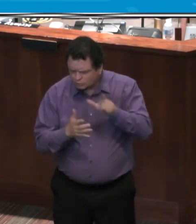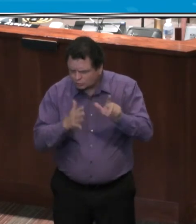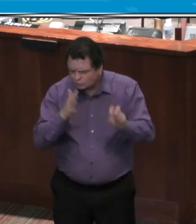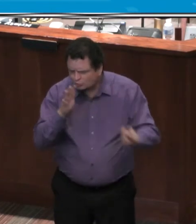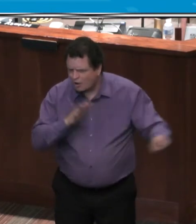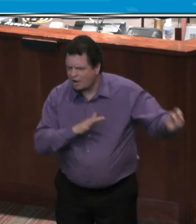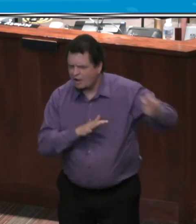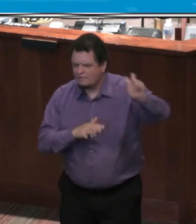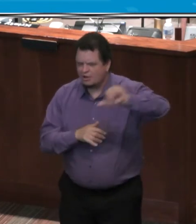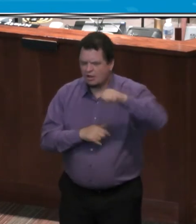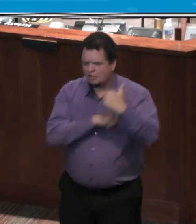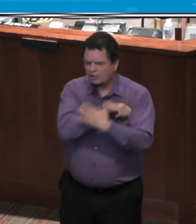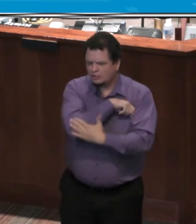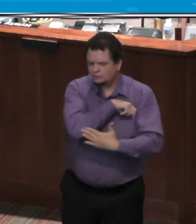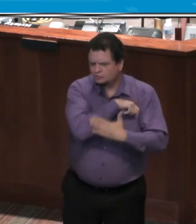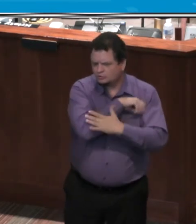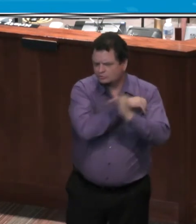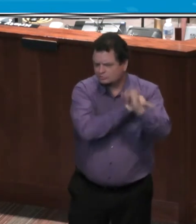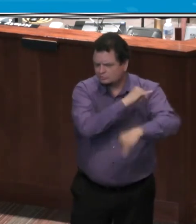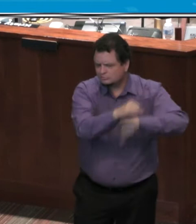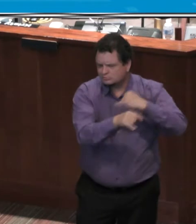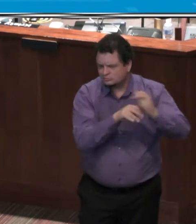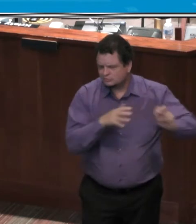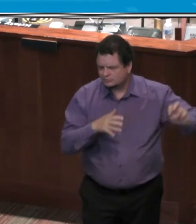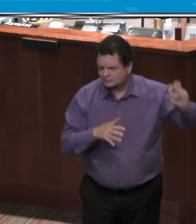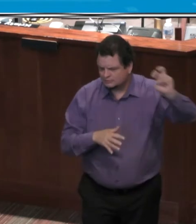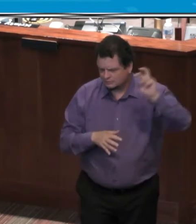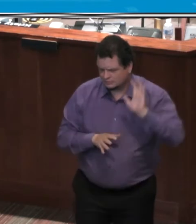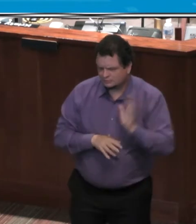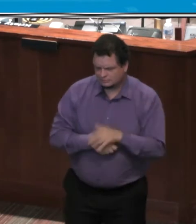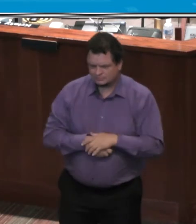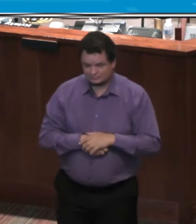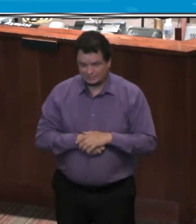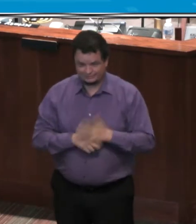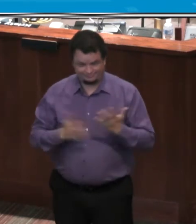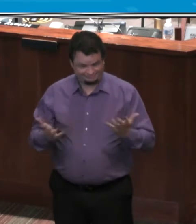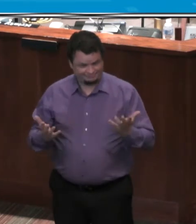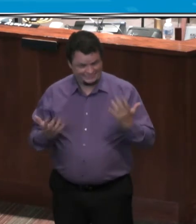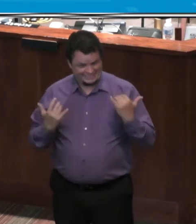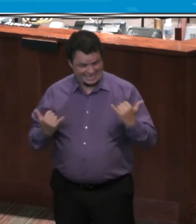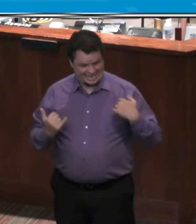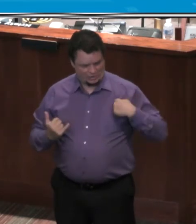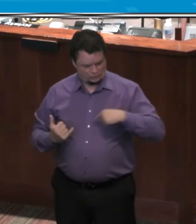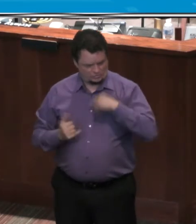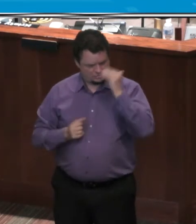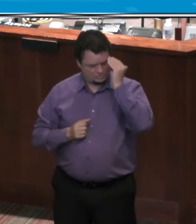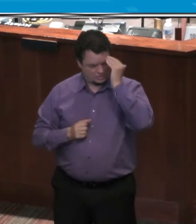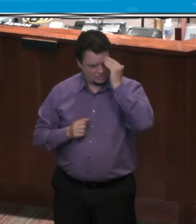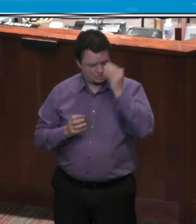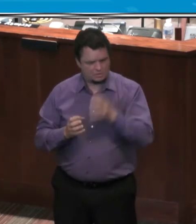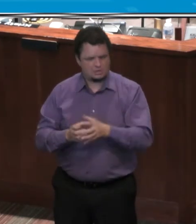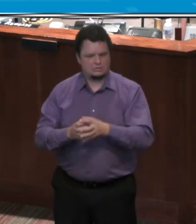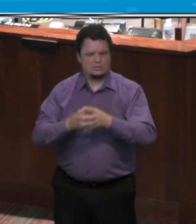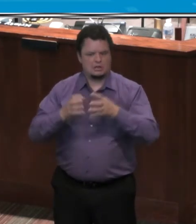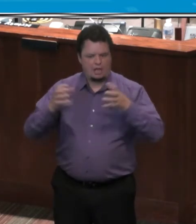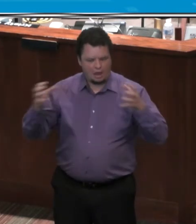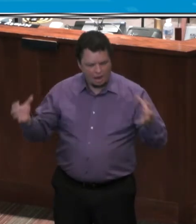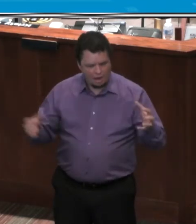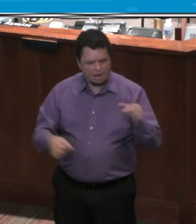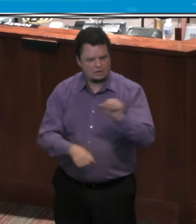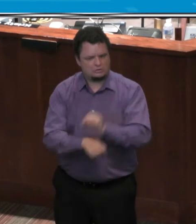really understand that it was going to be a lot of work and a long road in order to get them up and running with this new kind of state of the